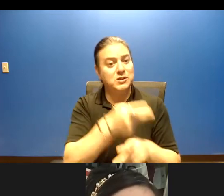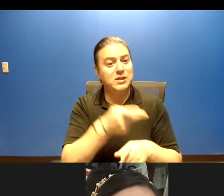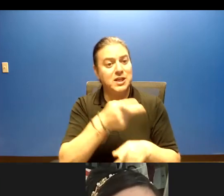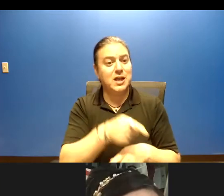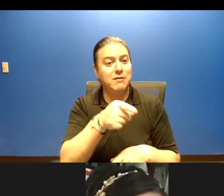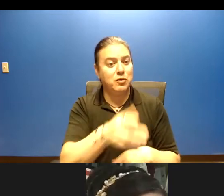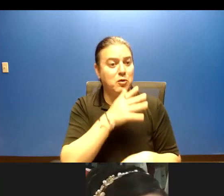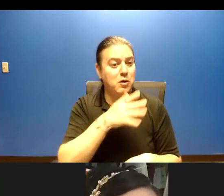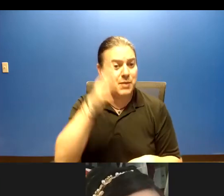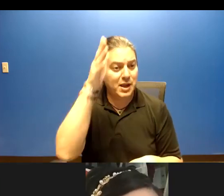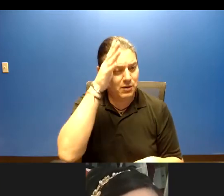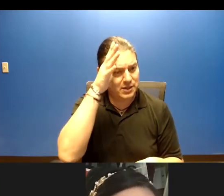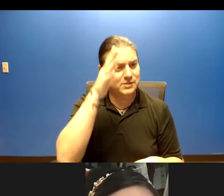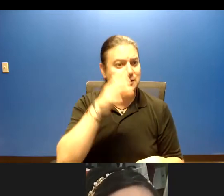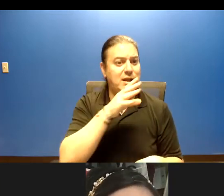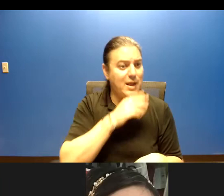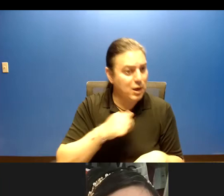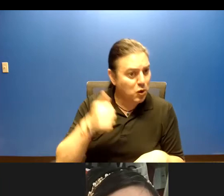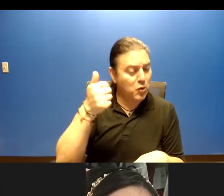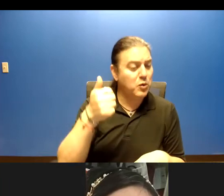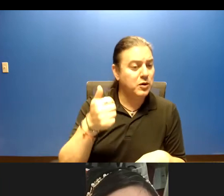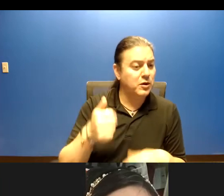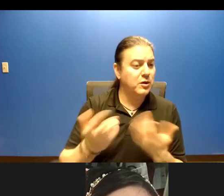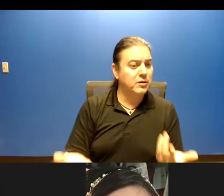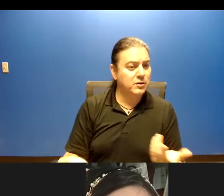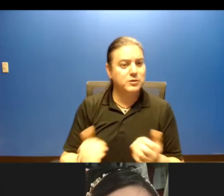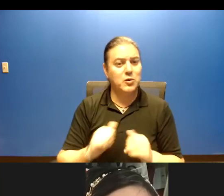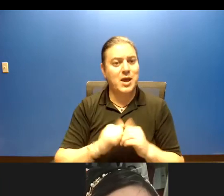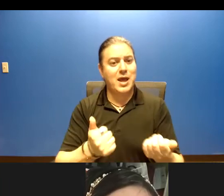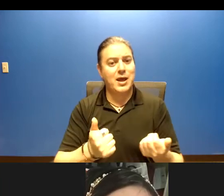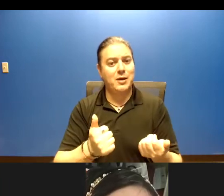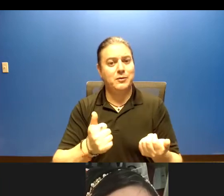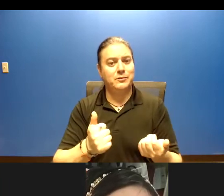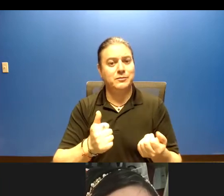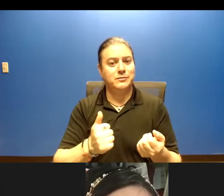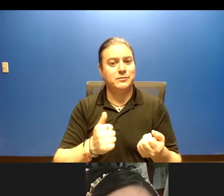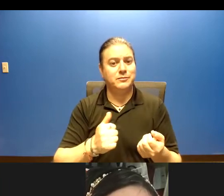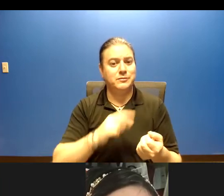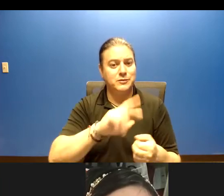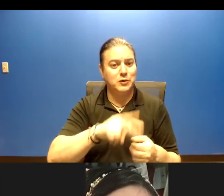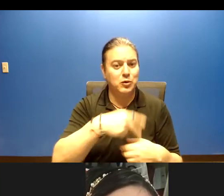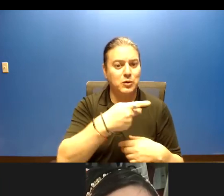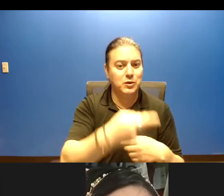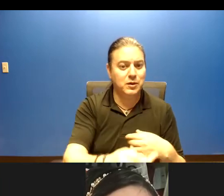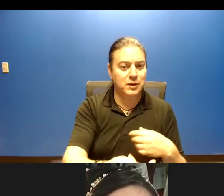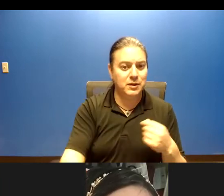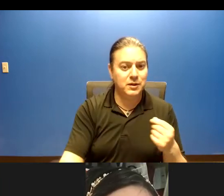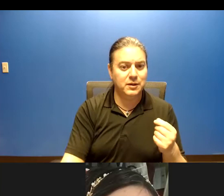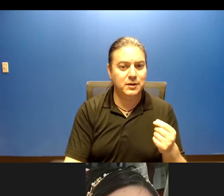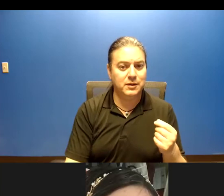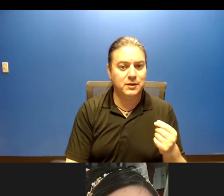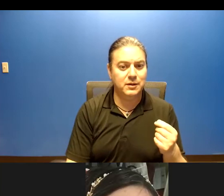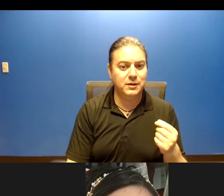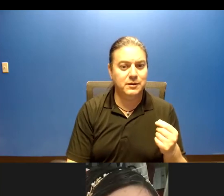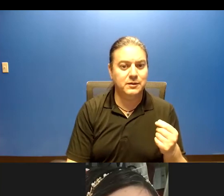talk about how this kind of role reversal and the challenges that are really happening,